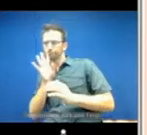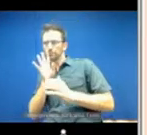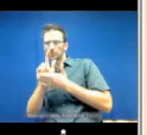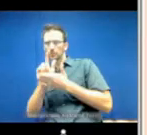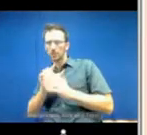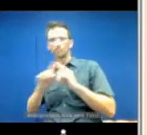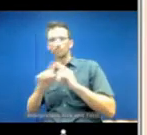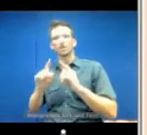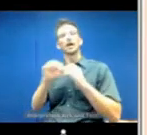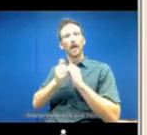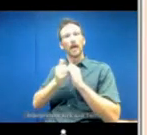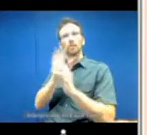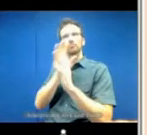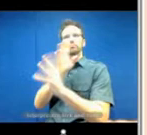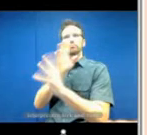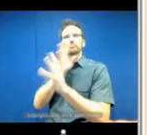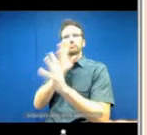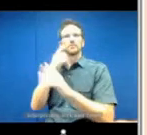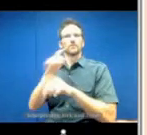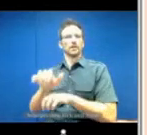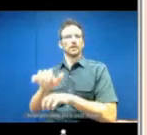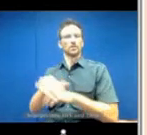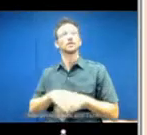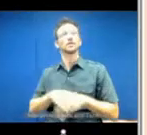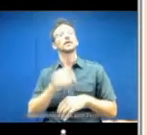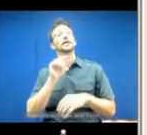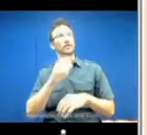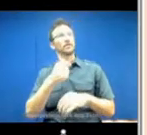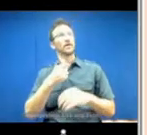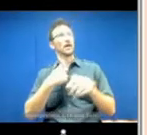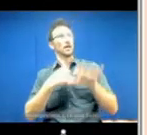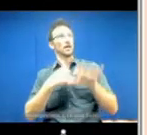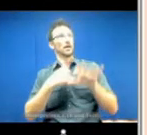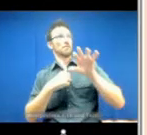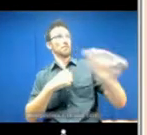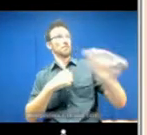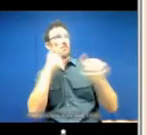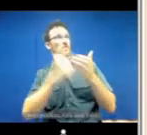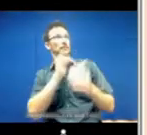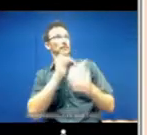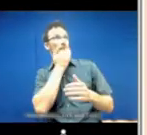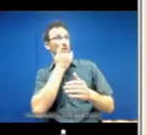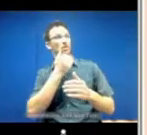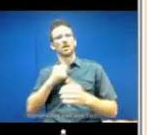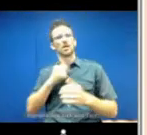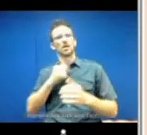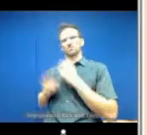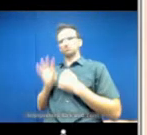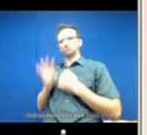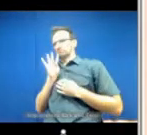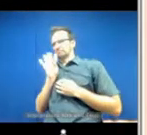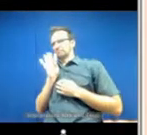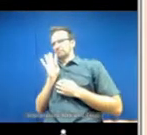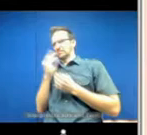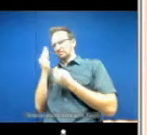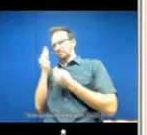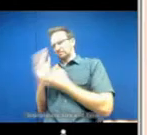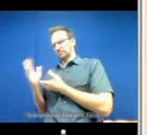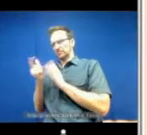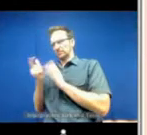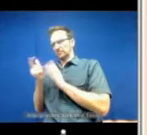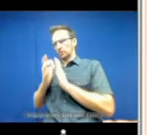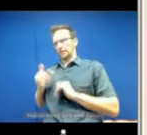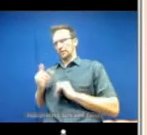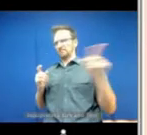So if I noticed an error, I would let the attorney know that there's an error that needs to be discussed. And then I would say, for